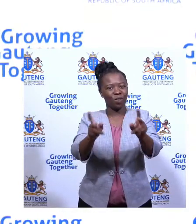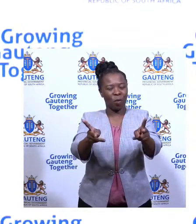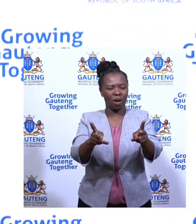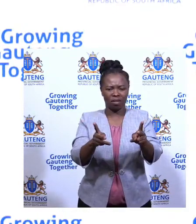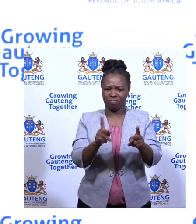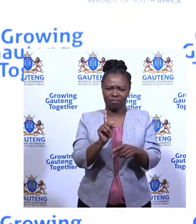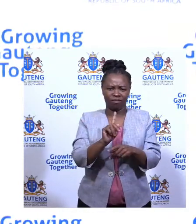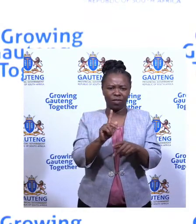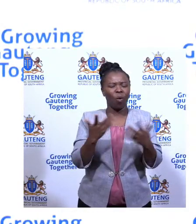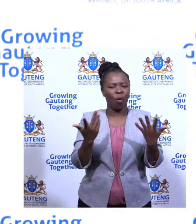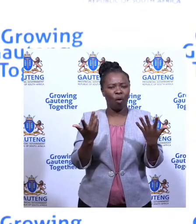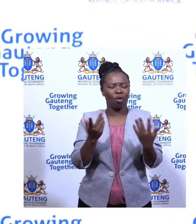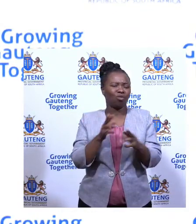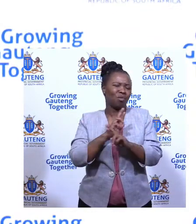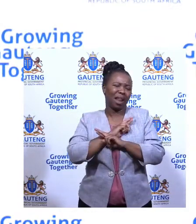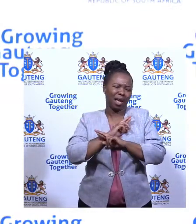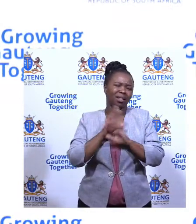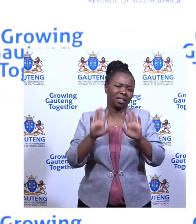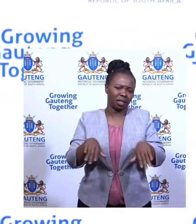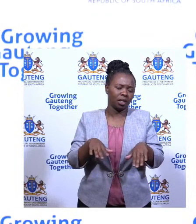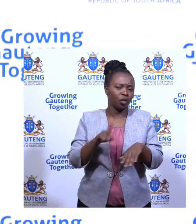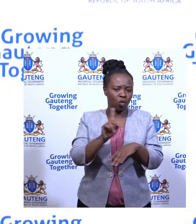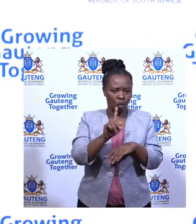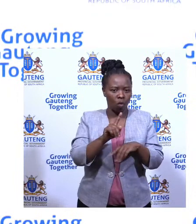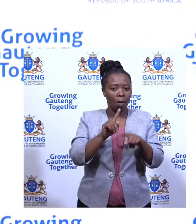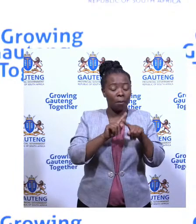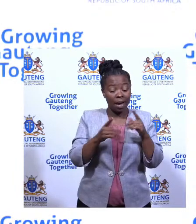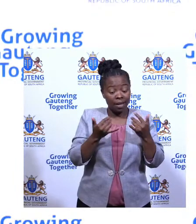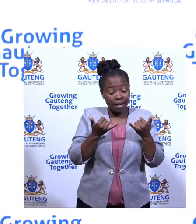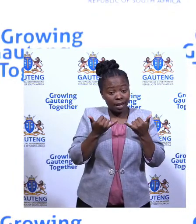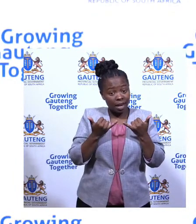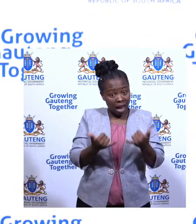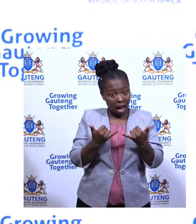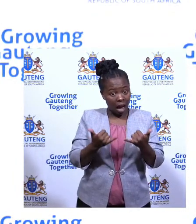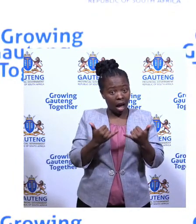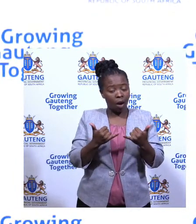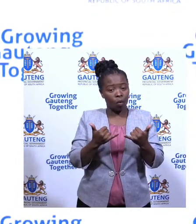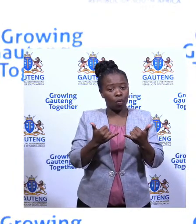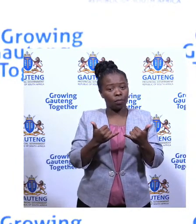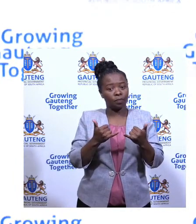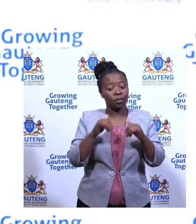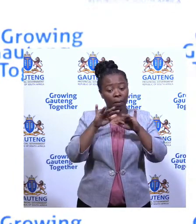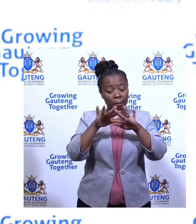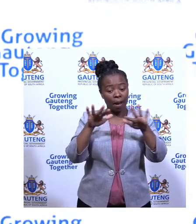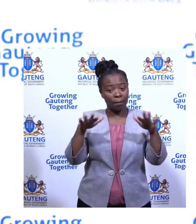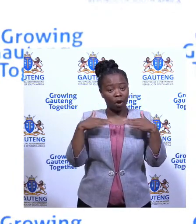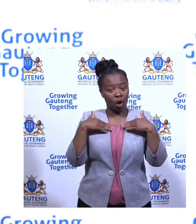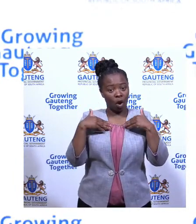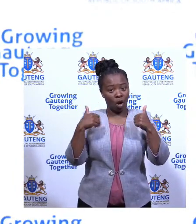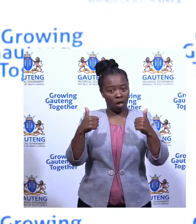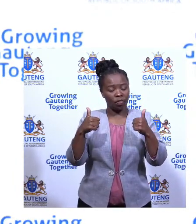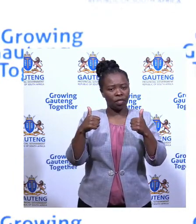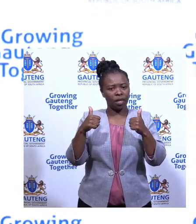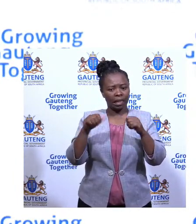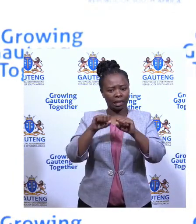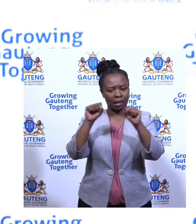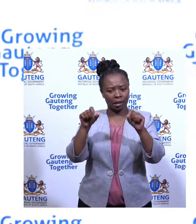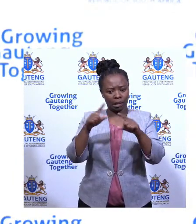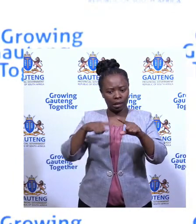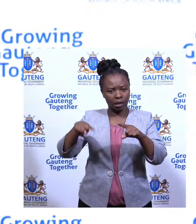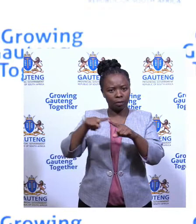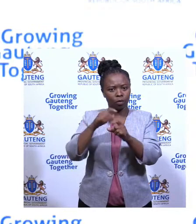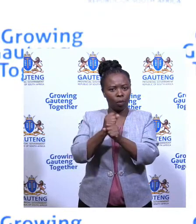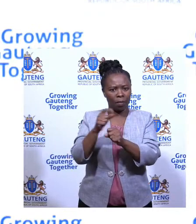being complacent. But it's also about reviewing where we are and continuing to strengthen our public health and health system capacity,